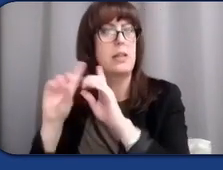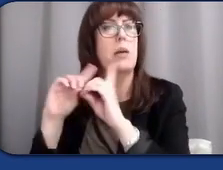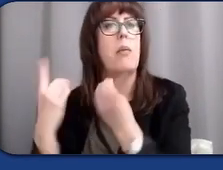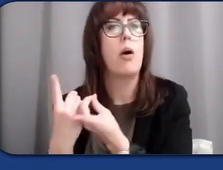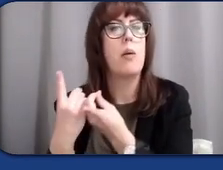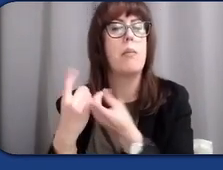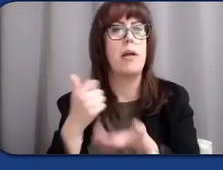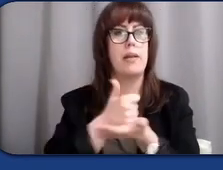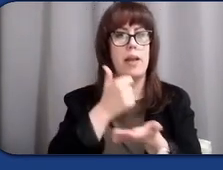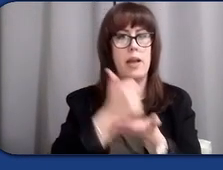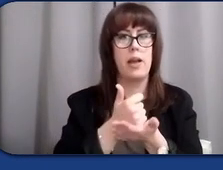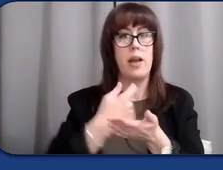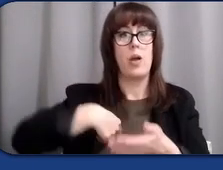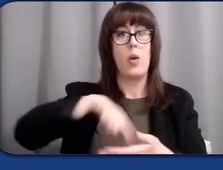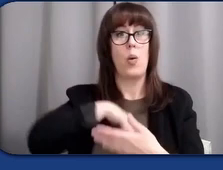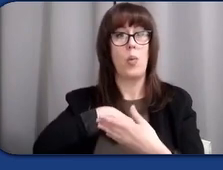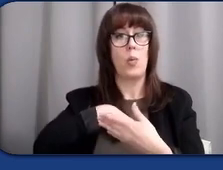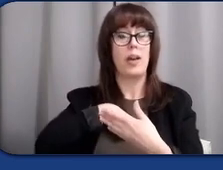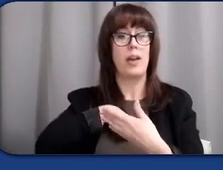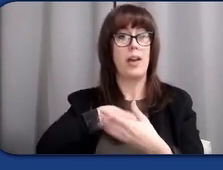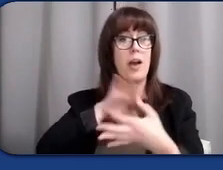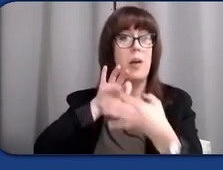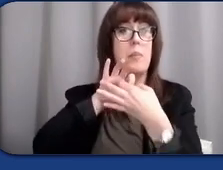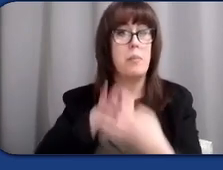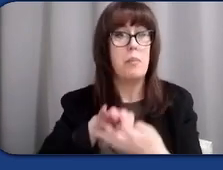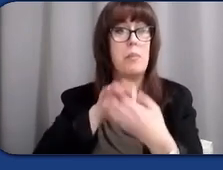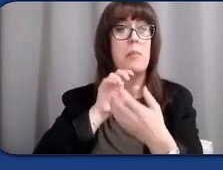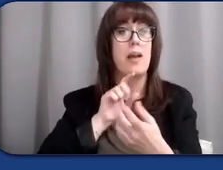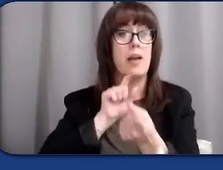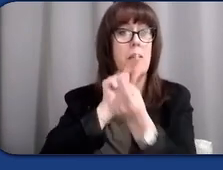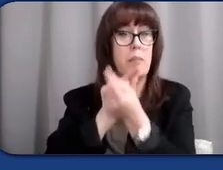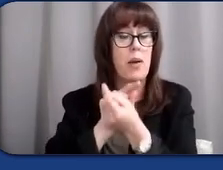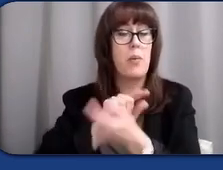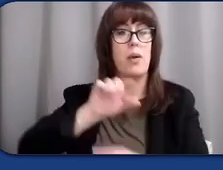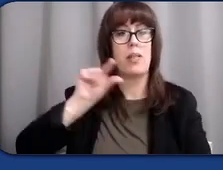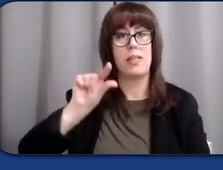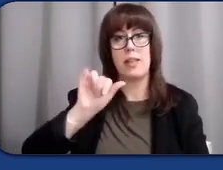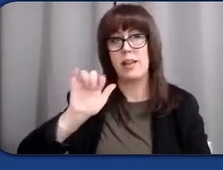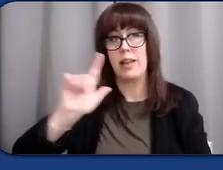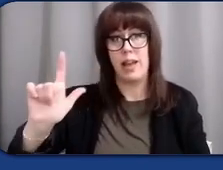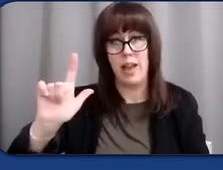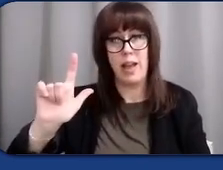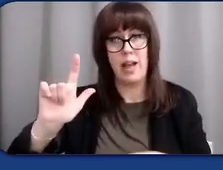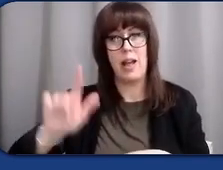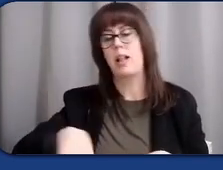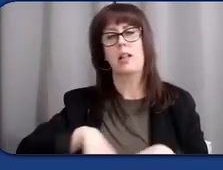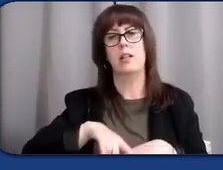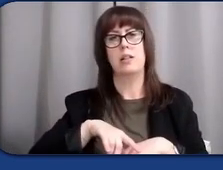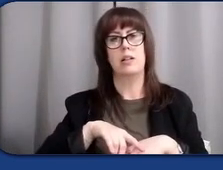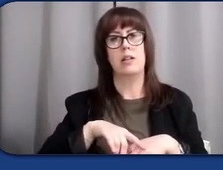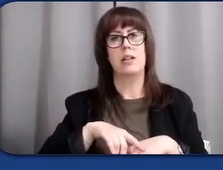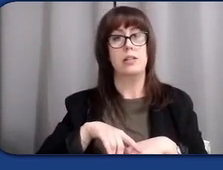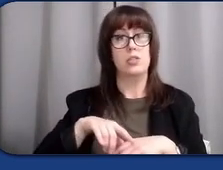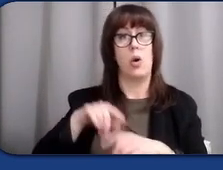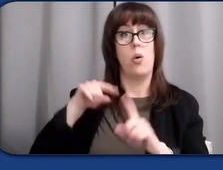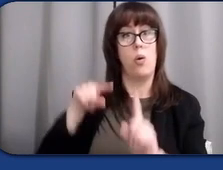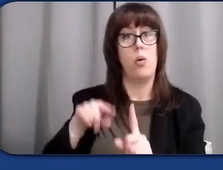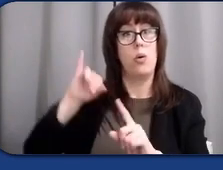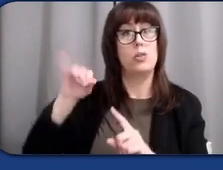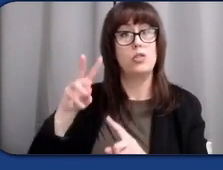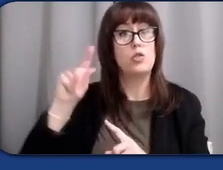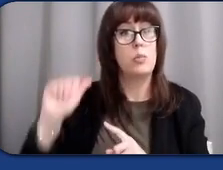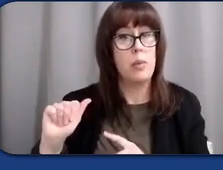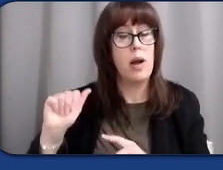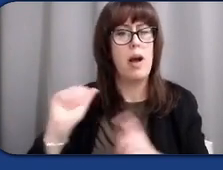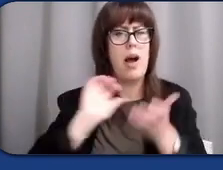connected with Gail and Jock, and we had a lot of conversations. And when they came to Juba, our first mission was like, how could we use arts